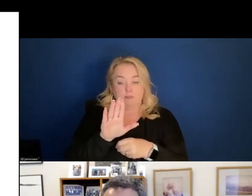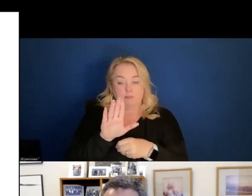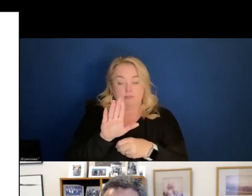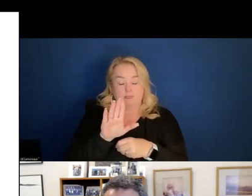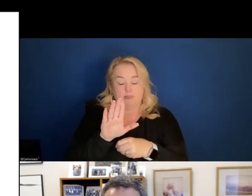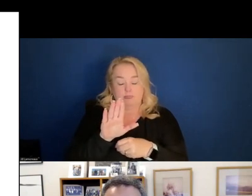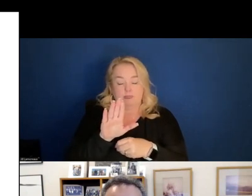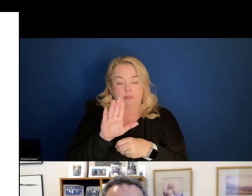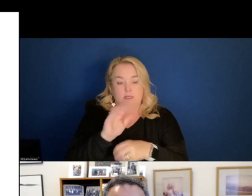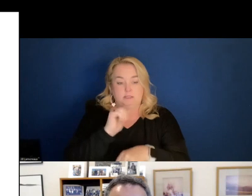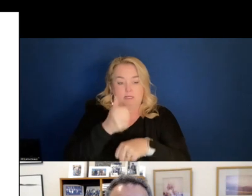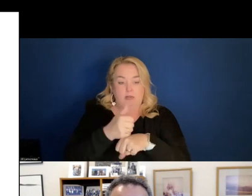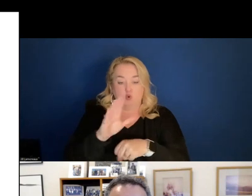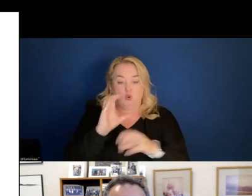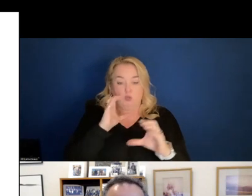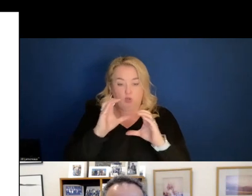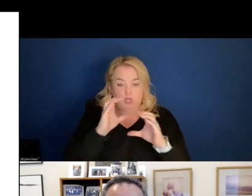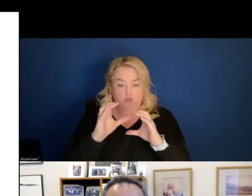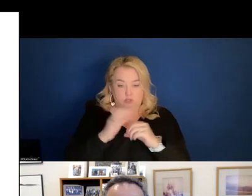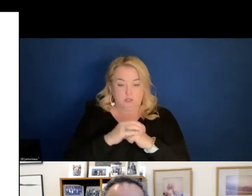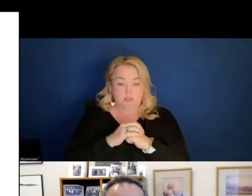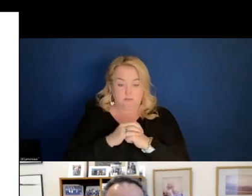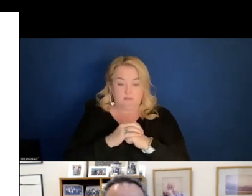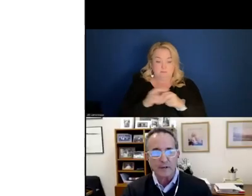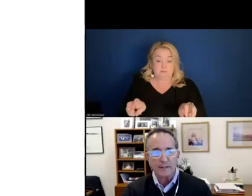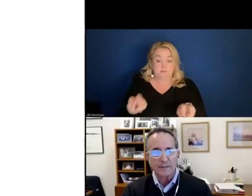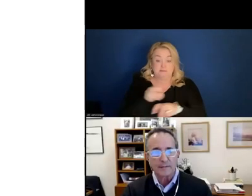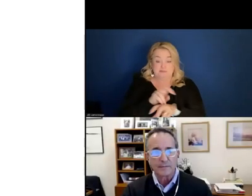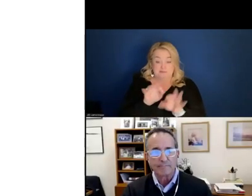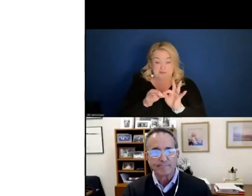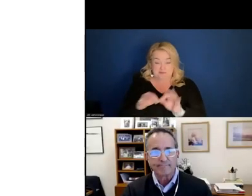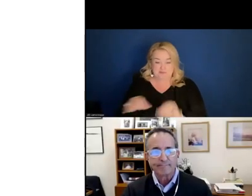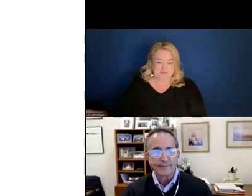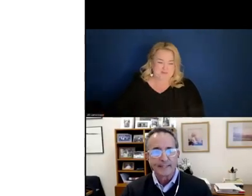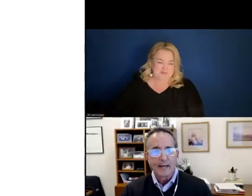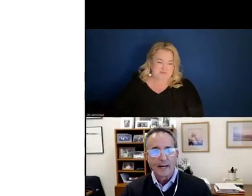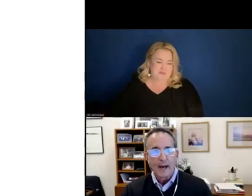in setting up your communications and various outreach opportunities.